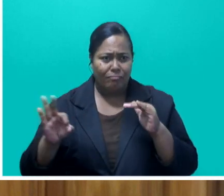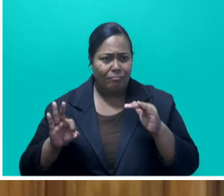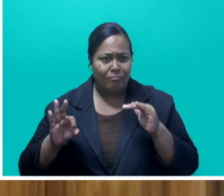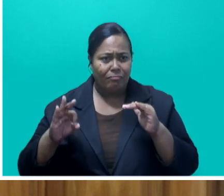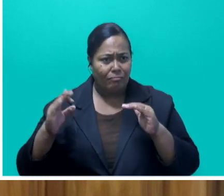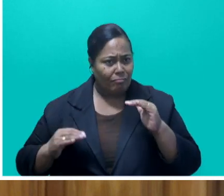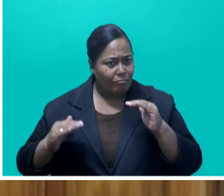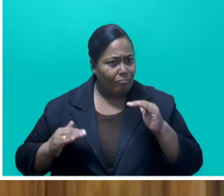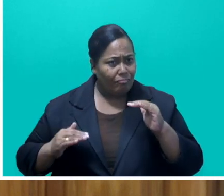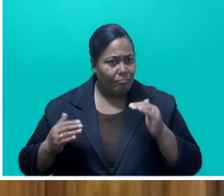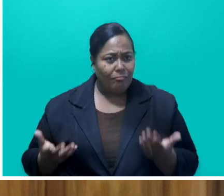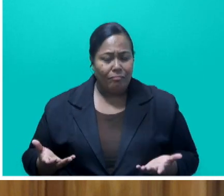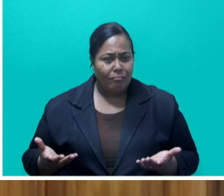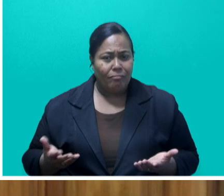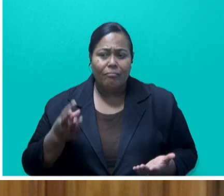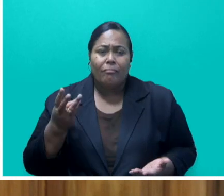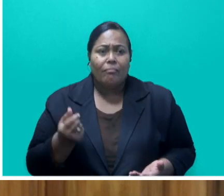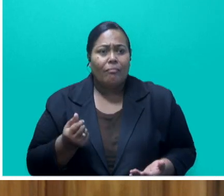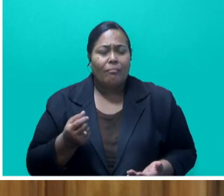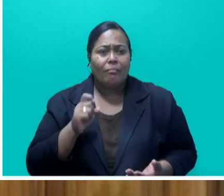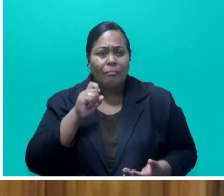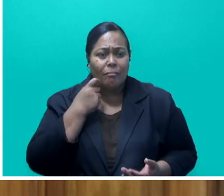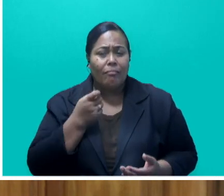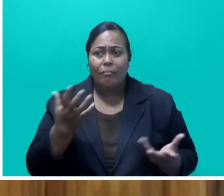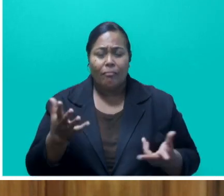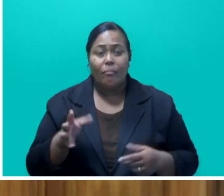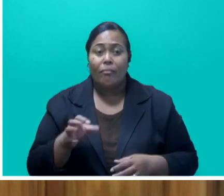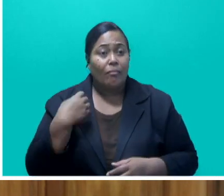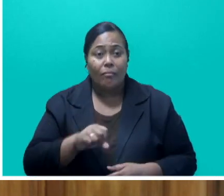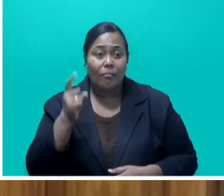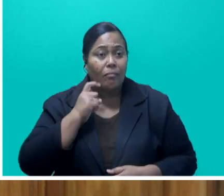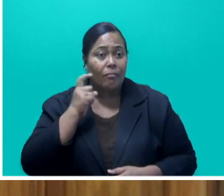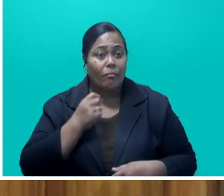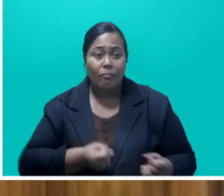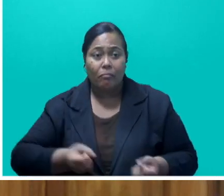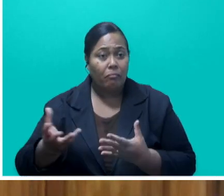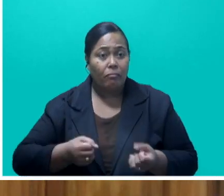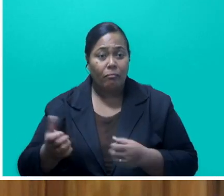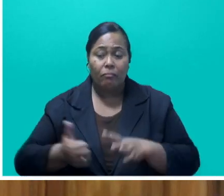still lack reliable water supply. They have no access